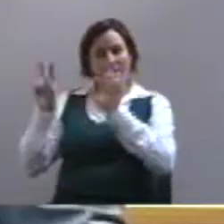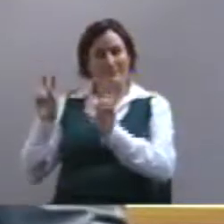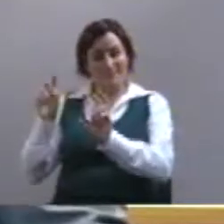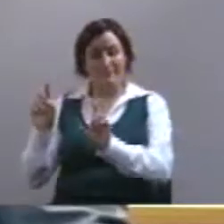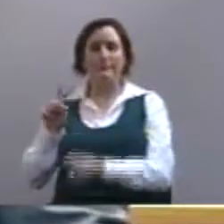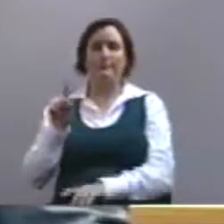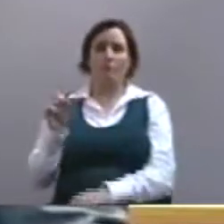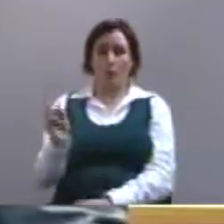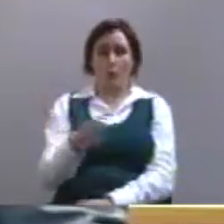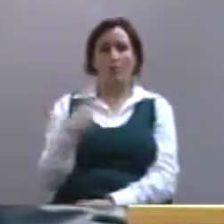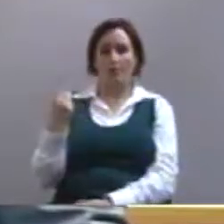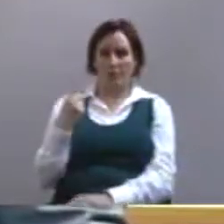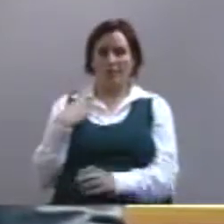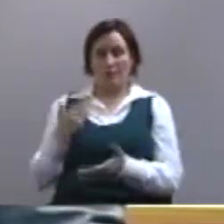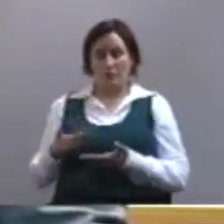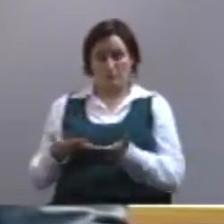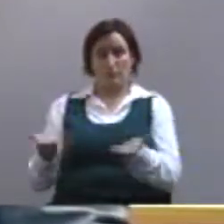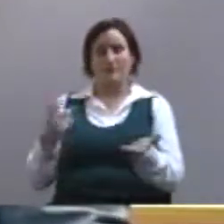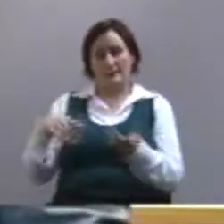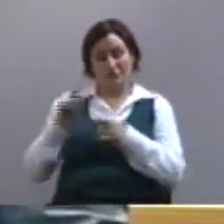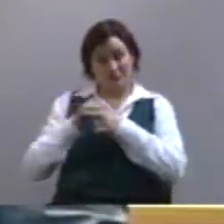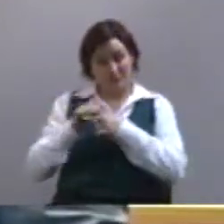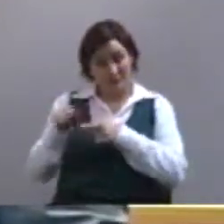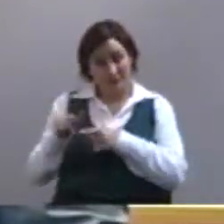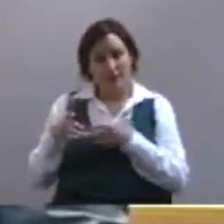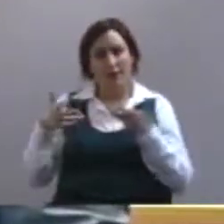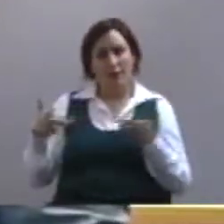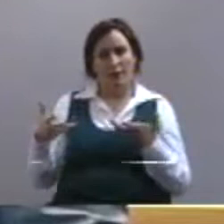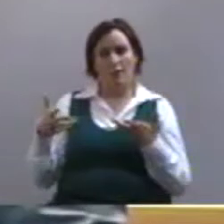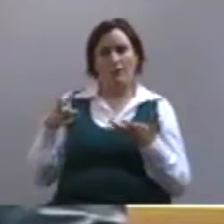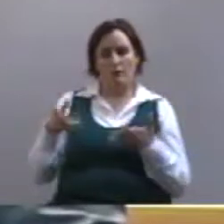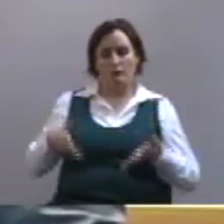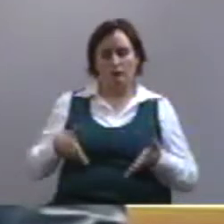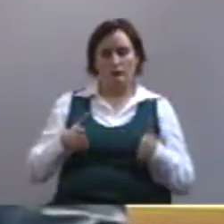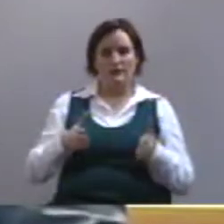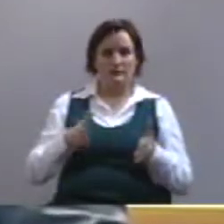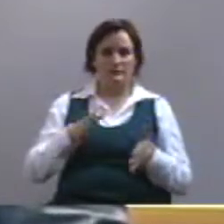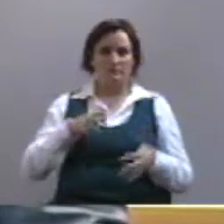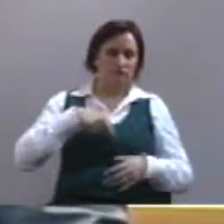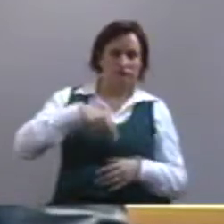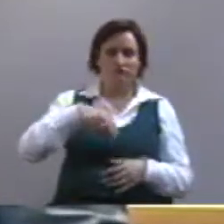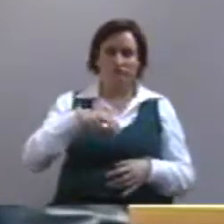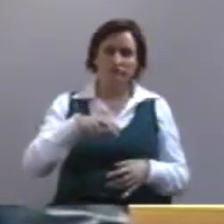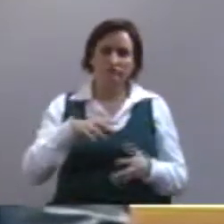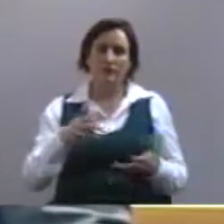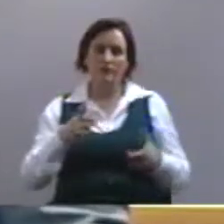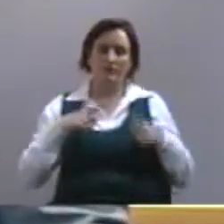are exposed and trained in various street survival techniques,